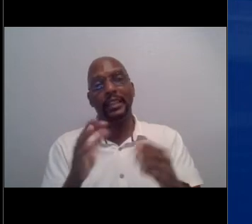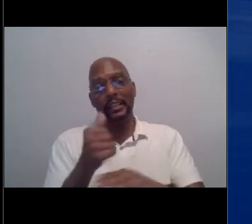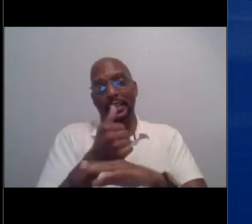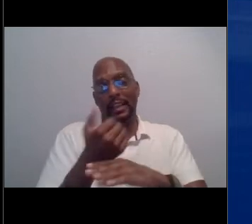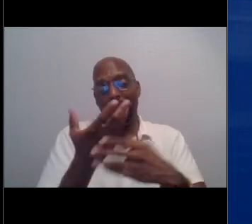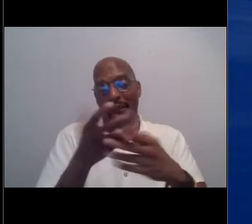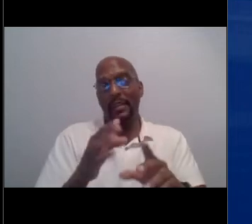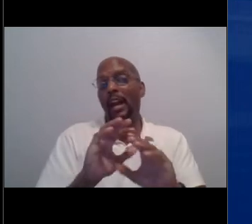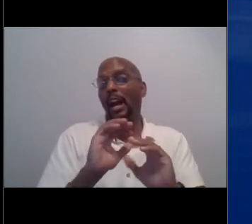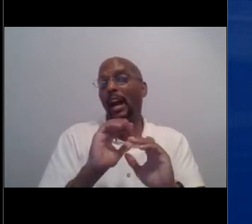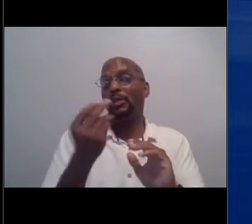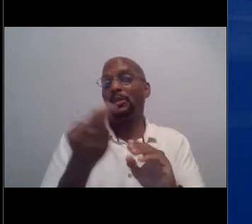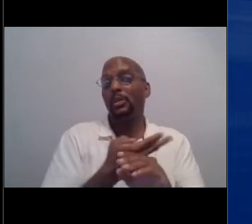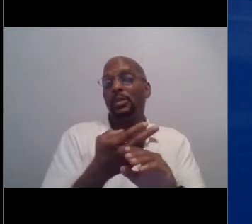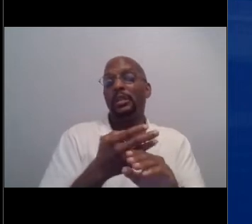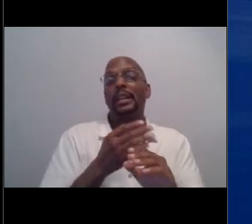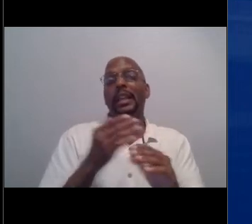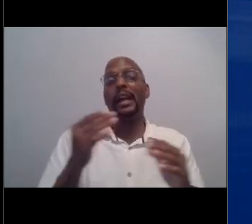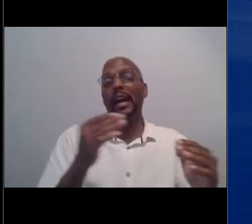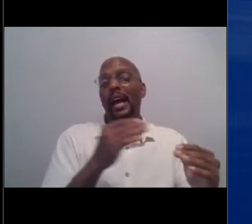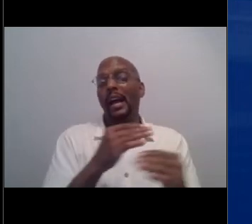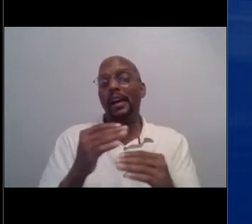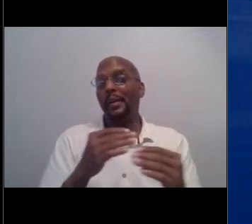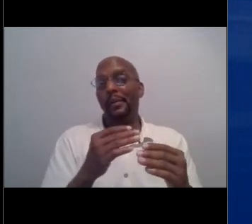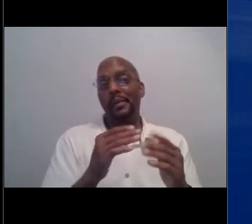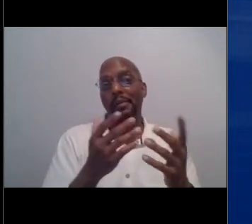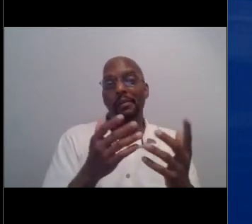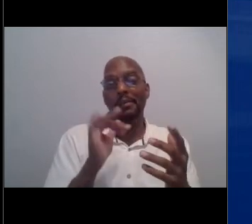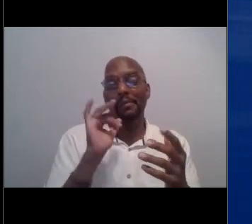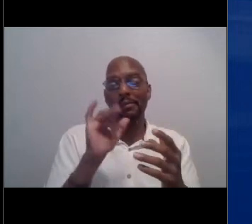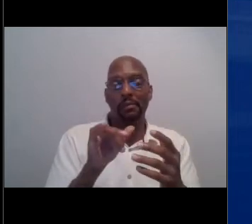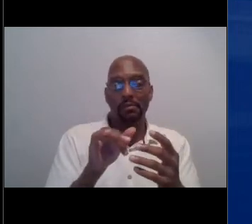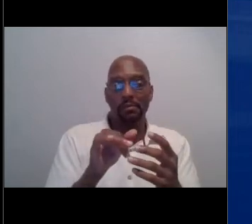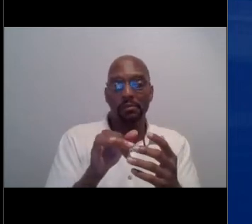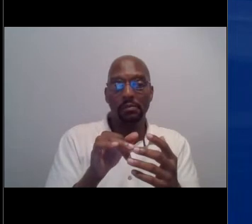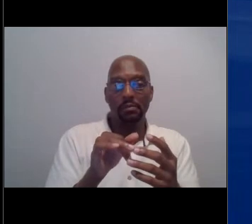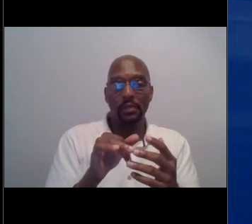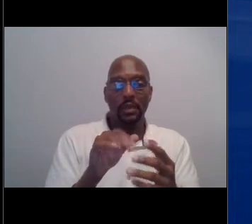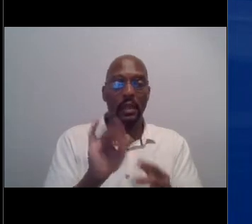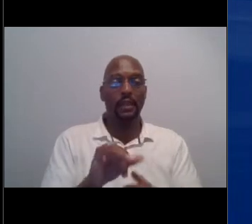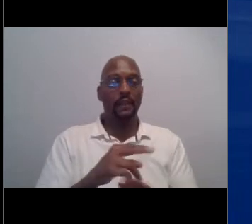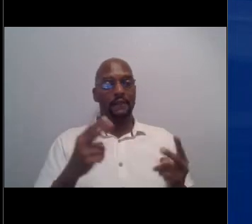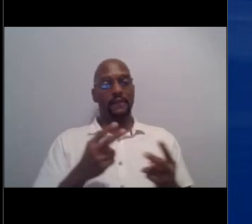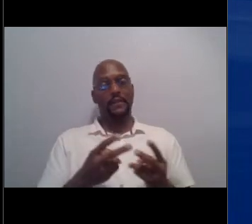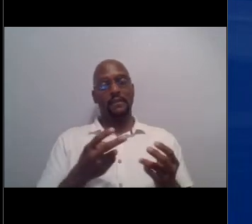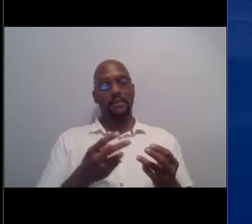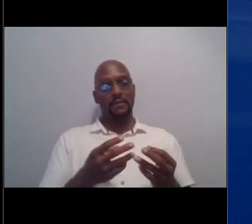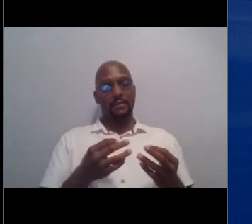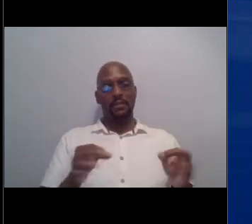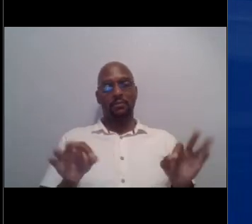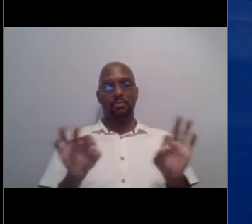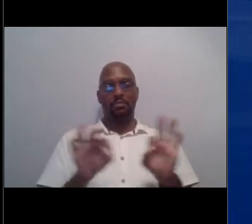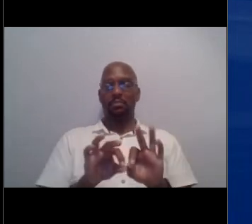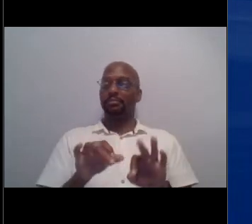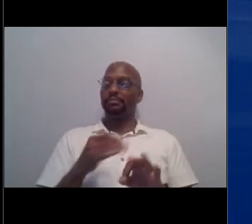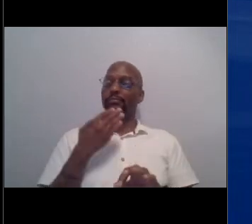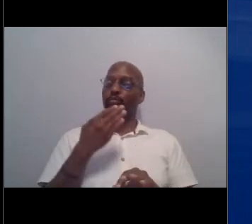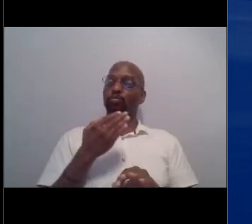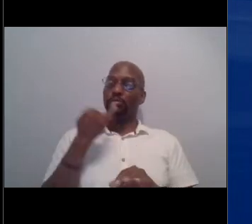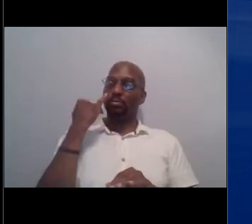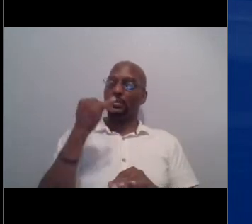And in this case, it's highways. And so this was really heralded as, you know, as an idea